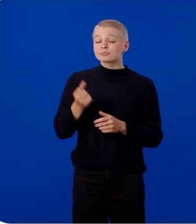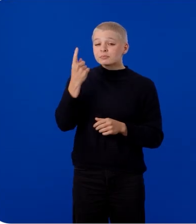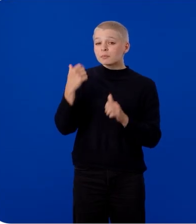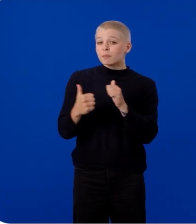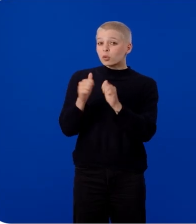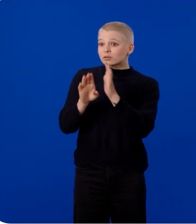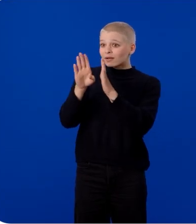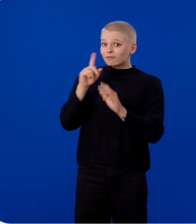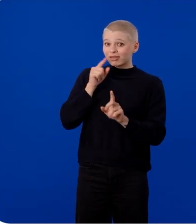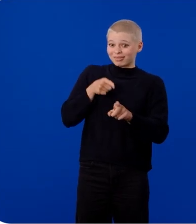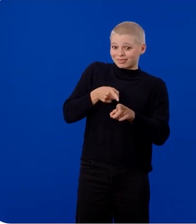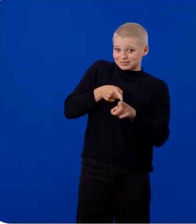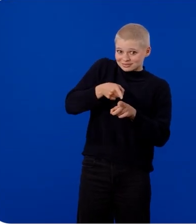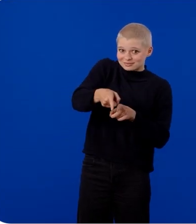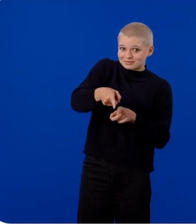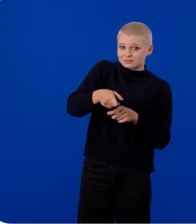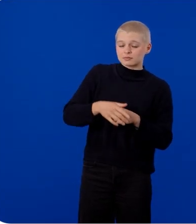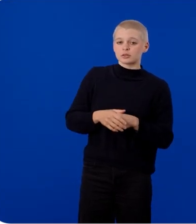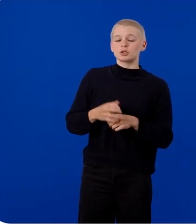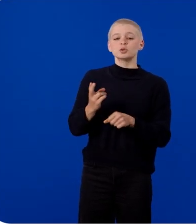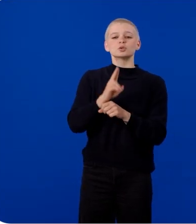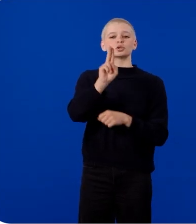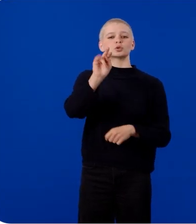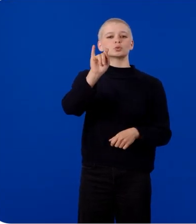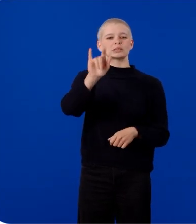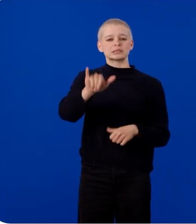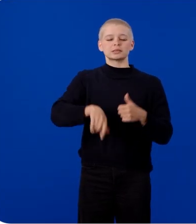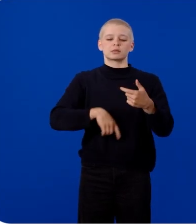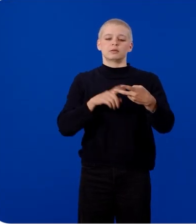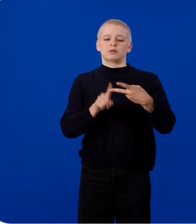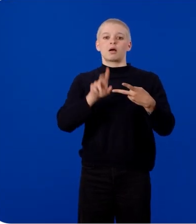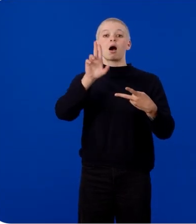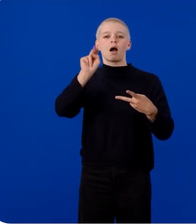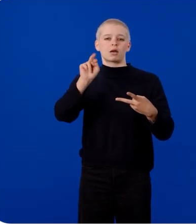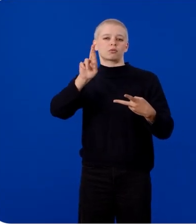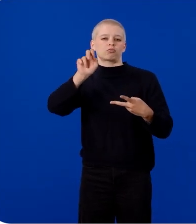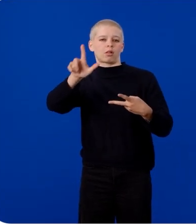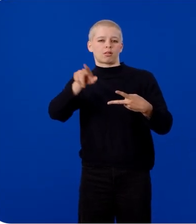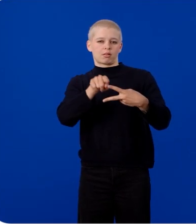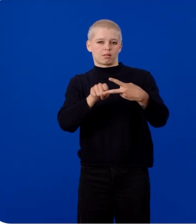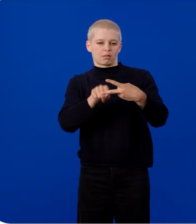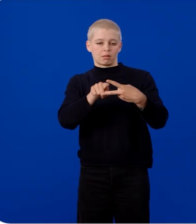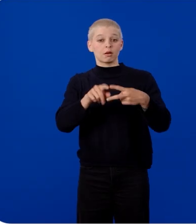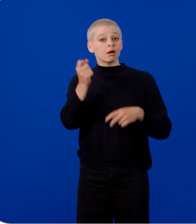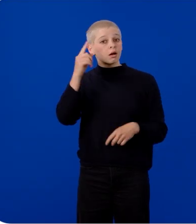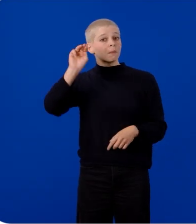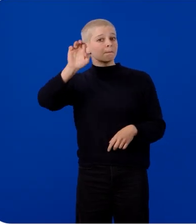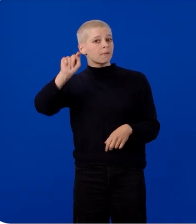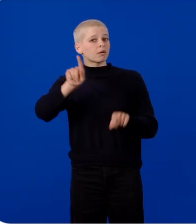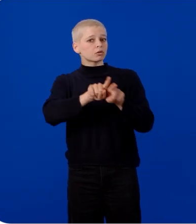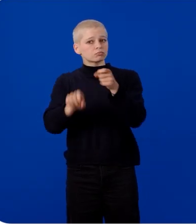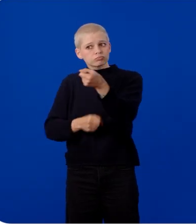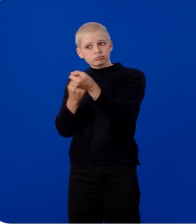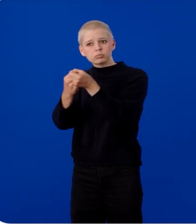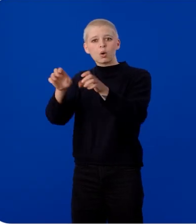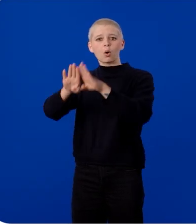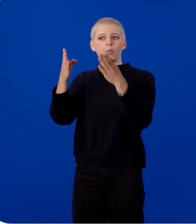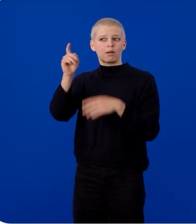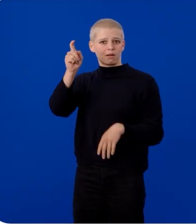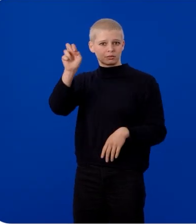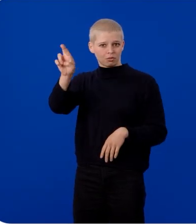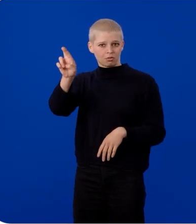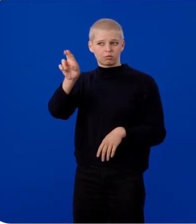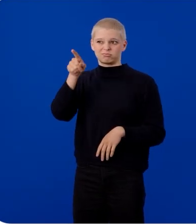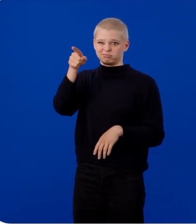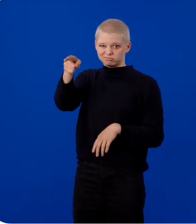segment use either Unity or Unreal. But Meta is also a strong supporter of OpenXR, and it is the base for